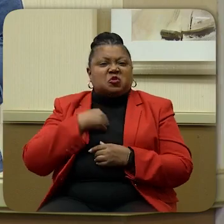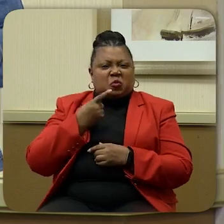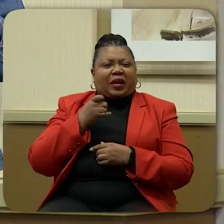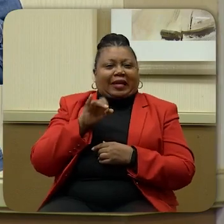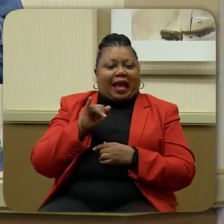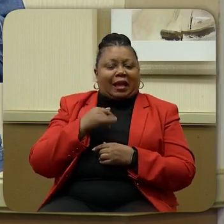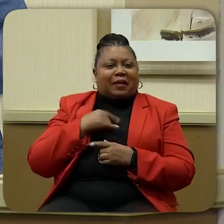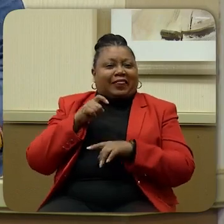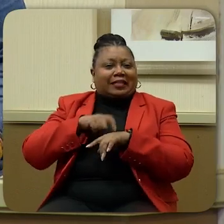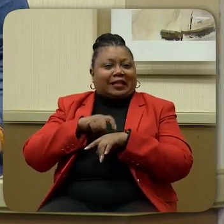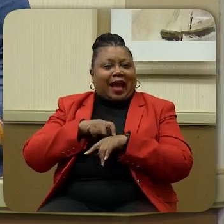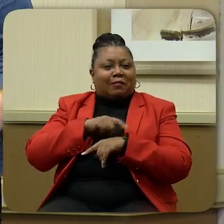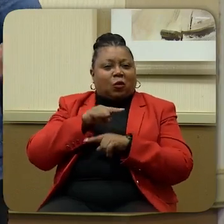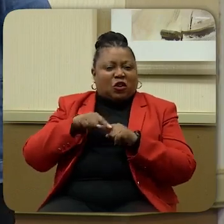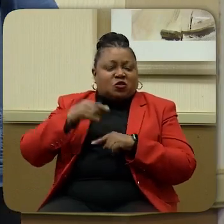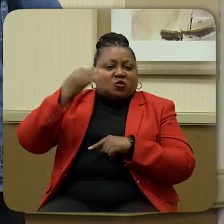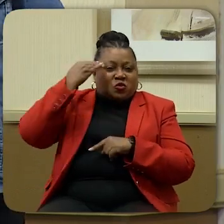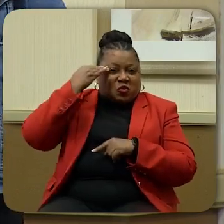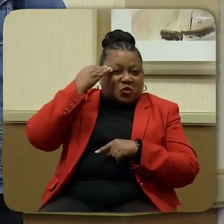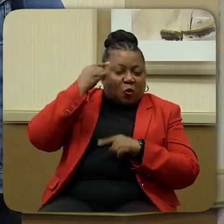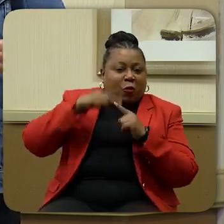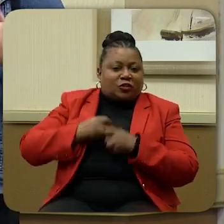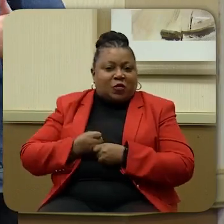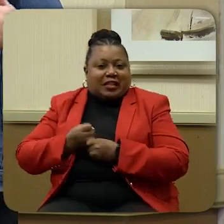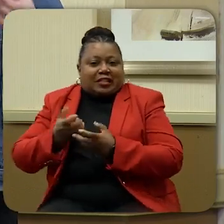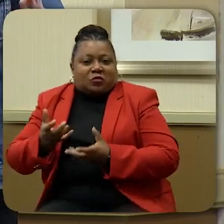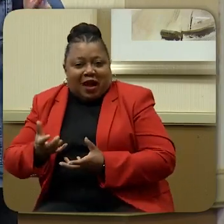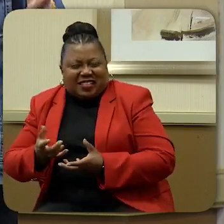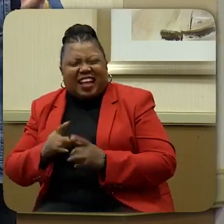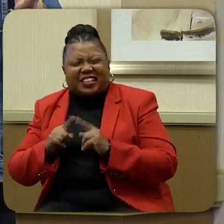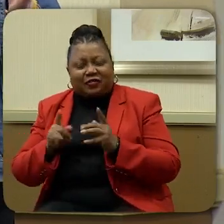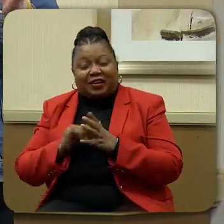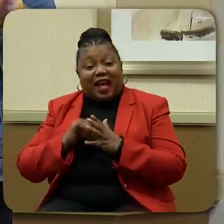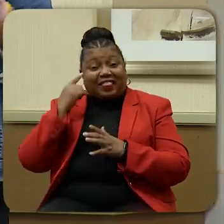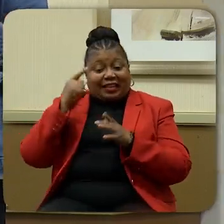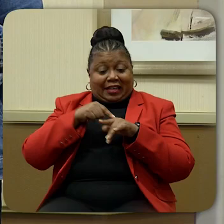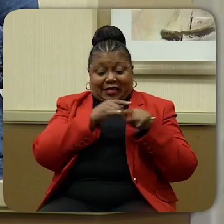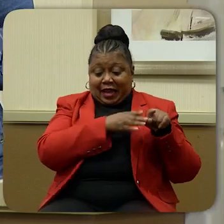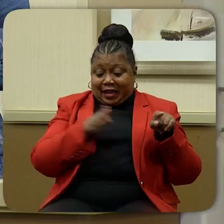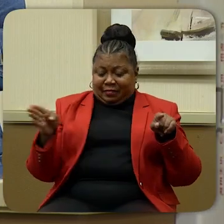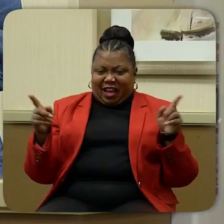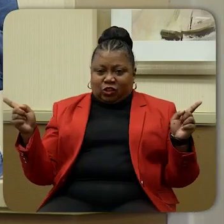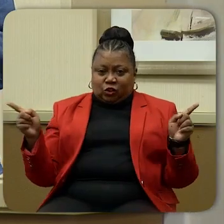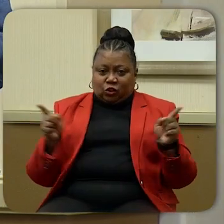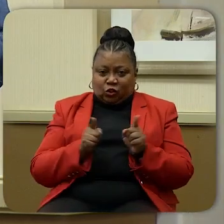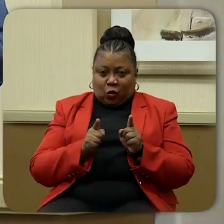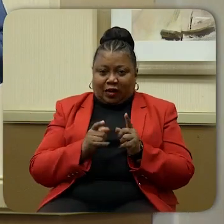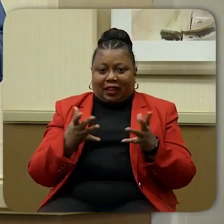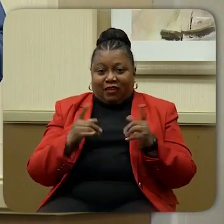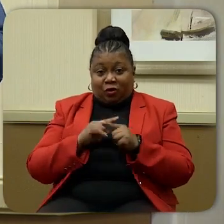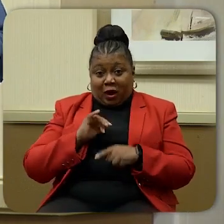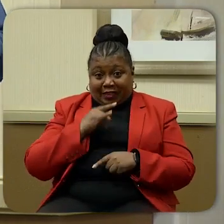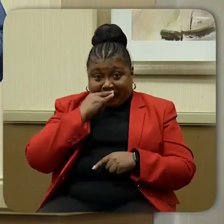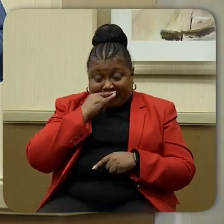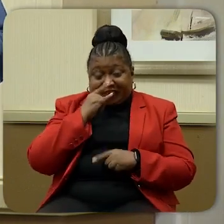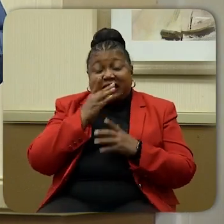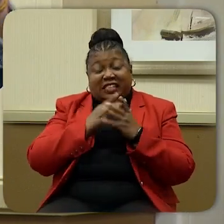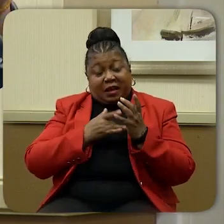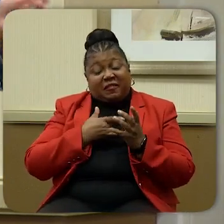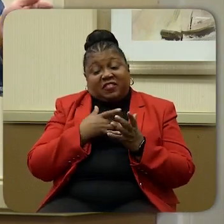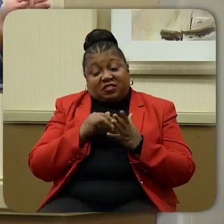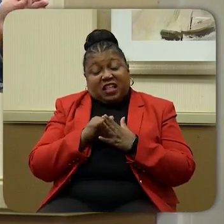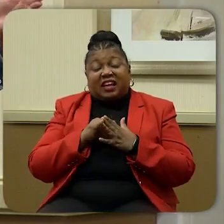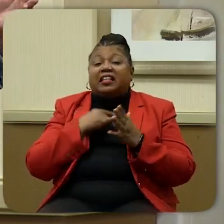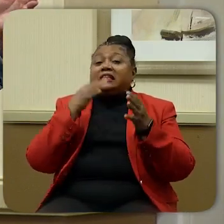but the time of when you knew to when you could express it is different. And I think that timeline has shortened a lot for some of our kids. And some of them, it feels